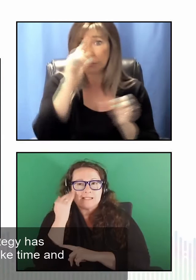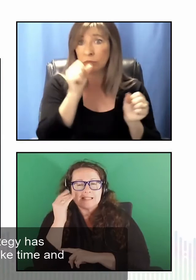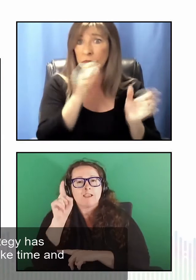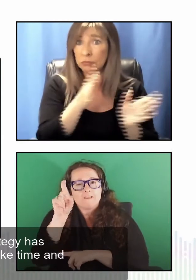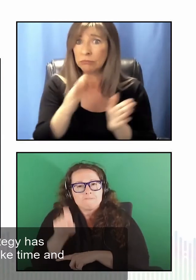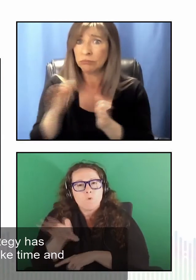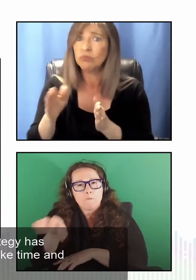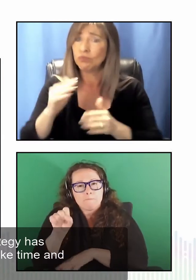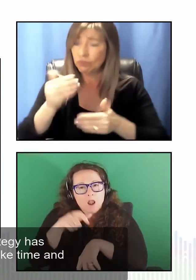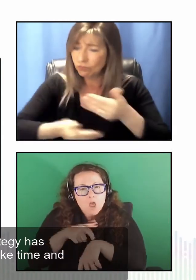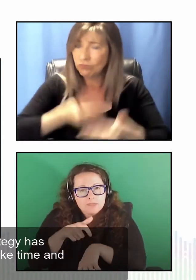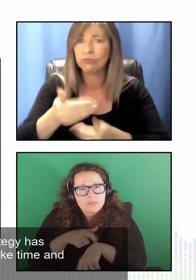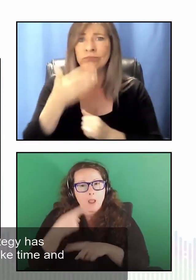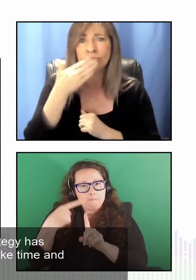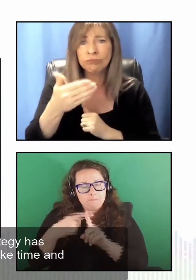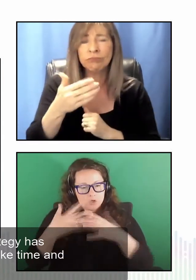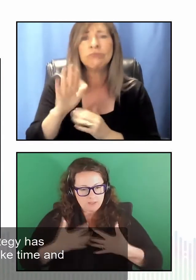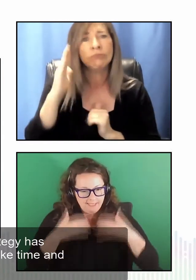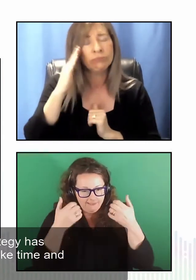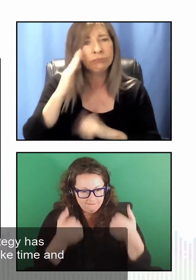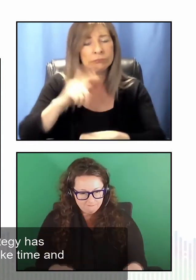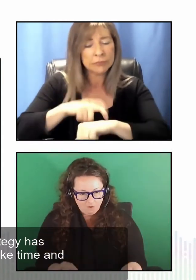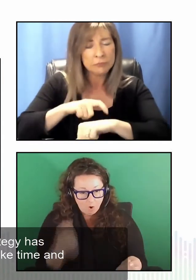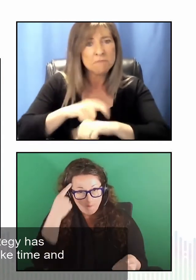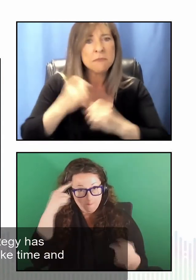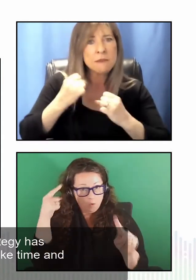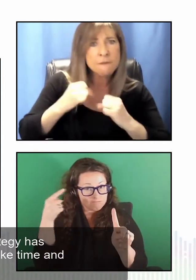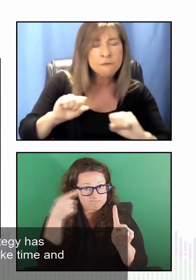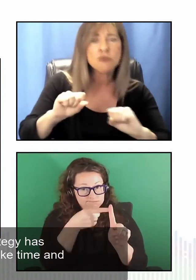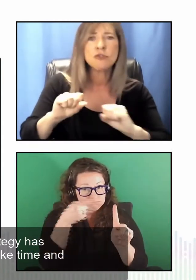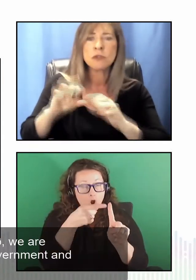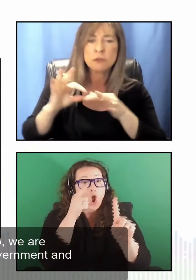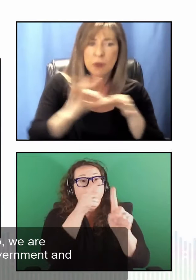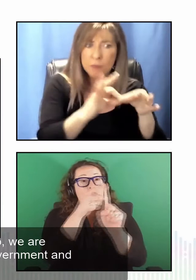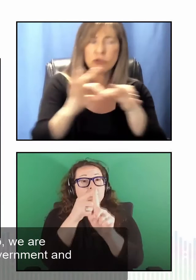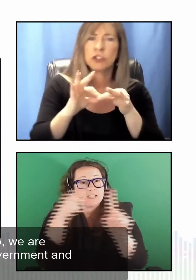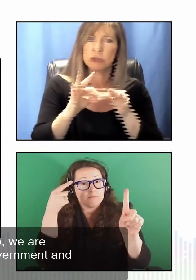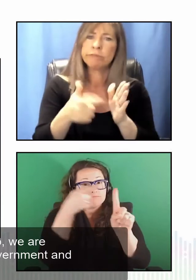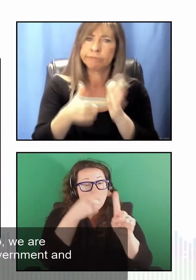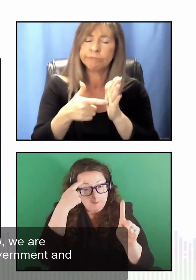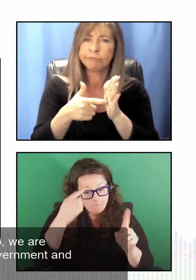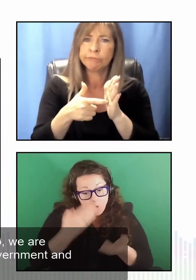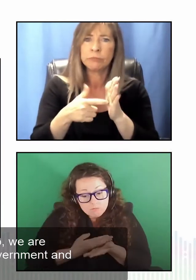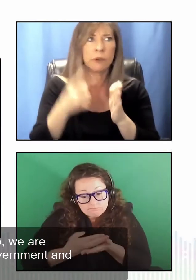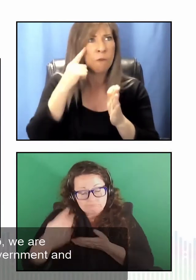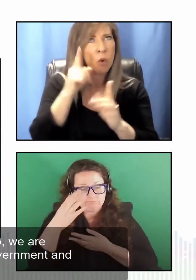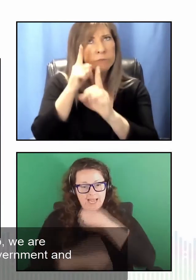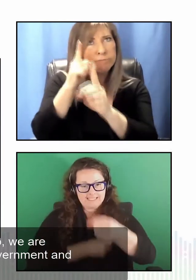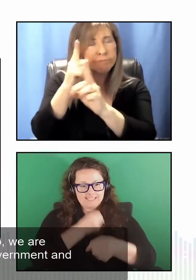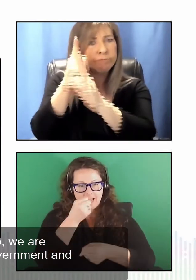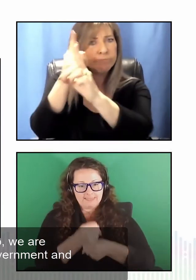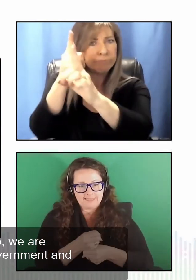if we know it will take time and efforts and great collaboration to reach our objective in